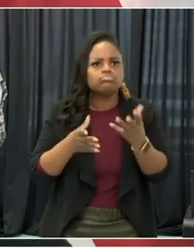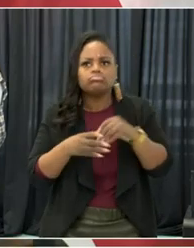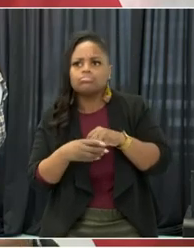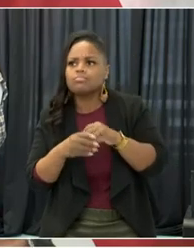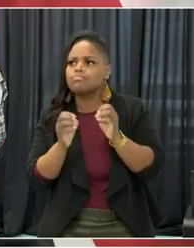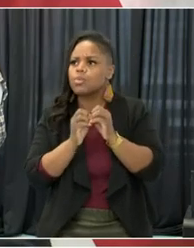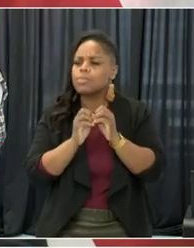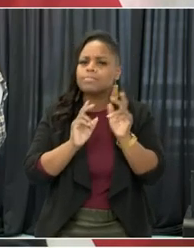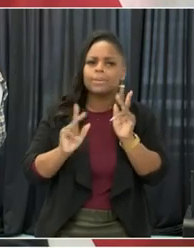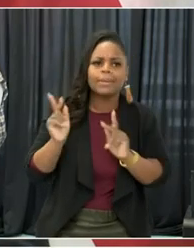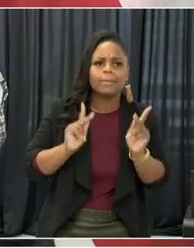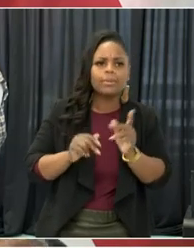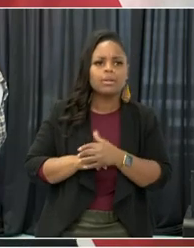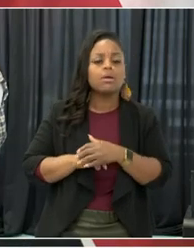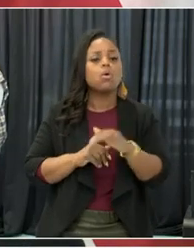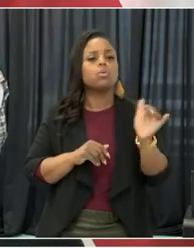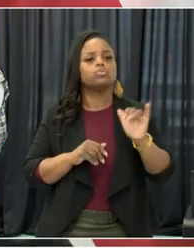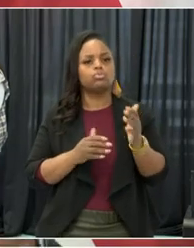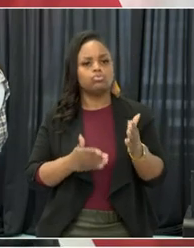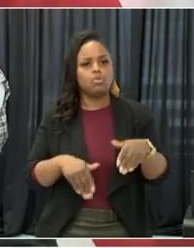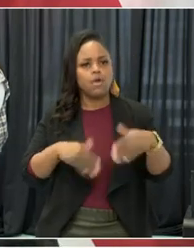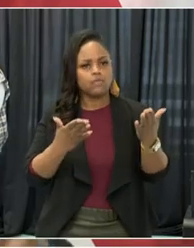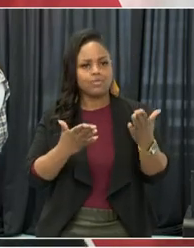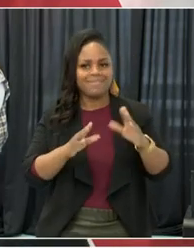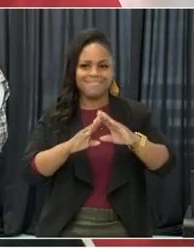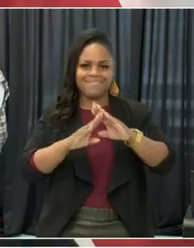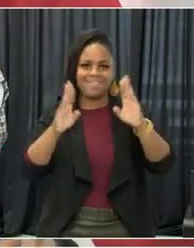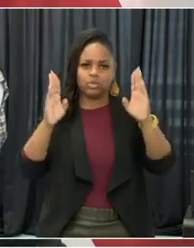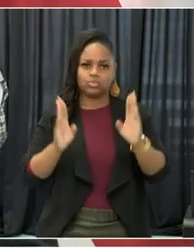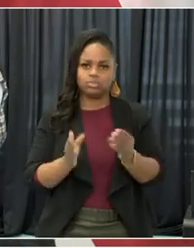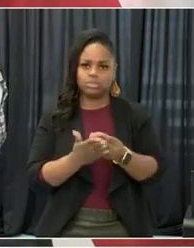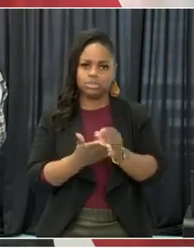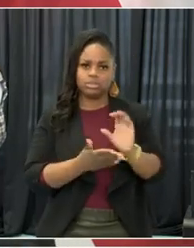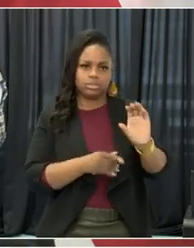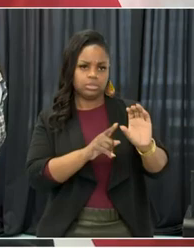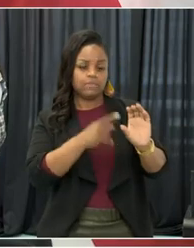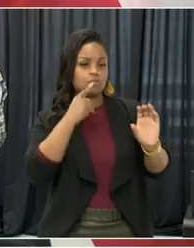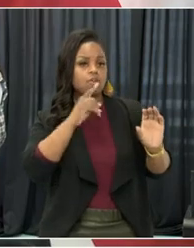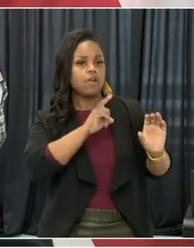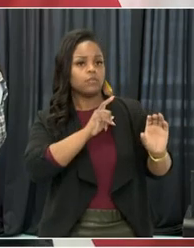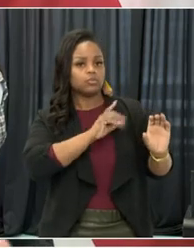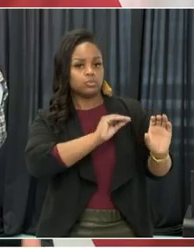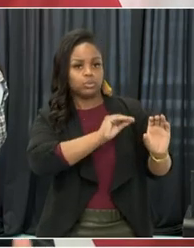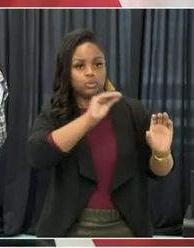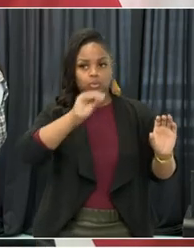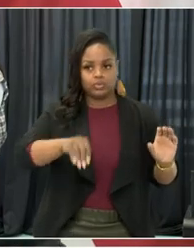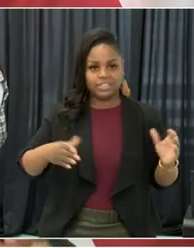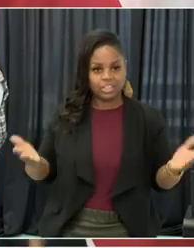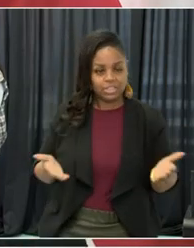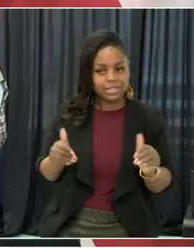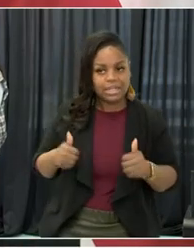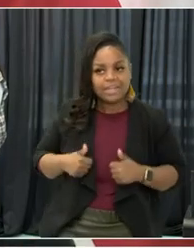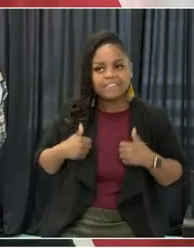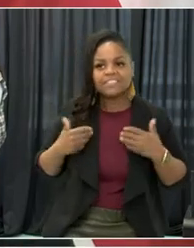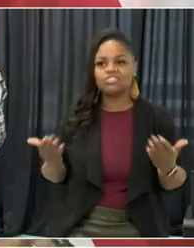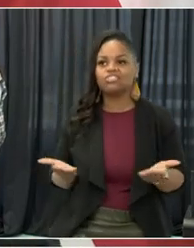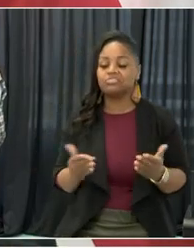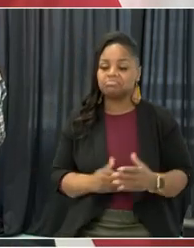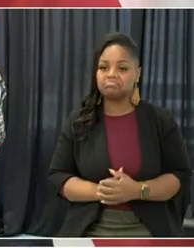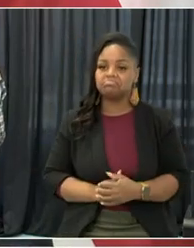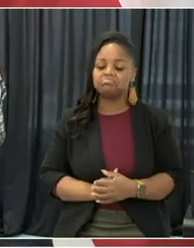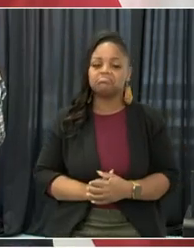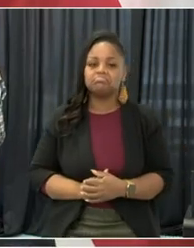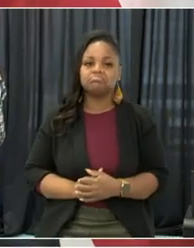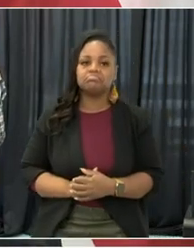also offer housing allowance for officers to get them living here in the district. Another thing that the mayor has done in terms of